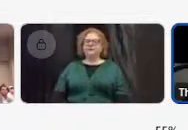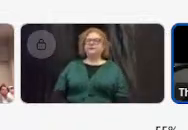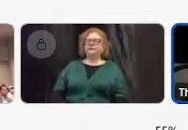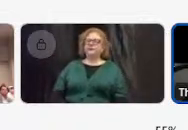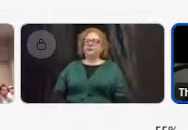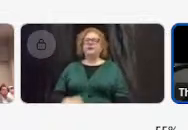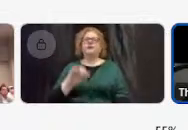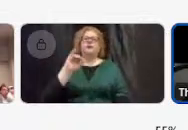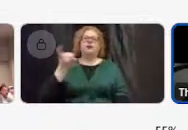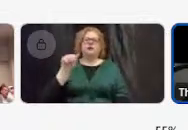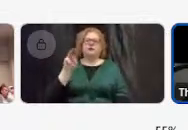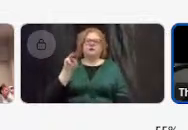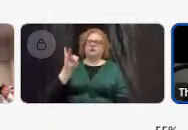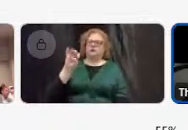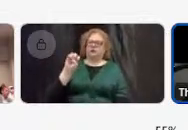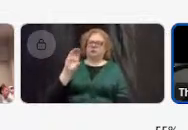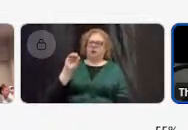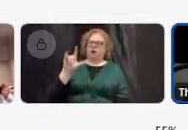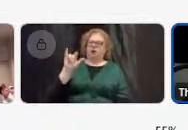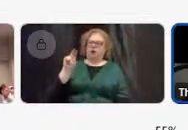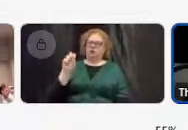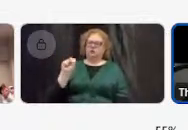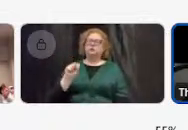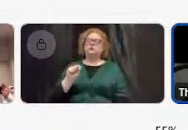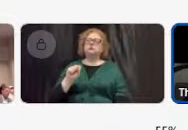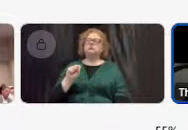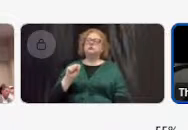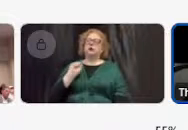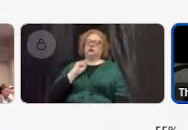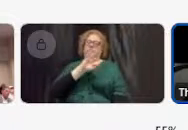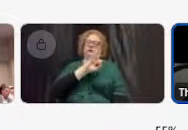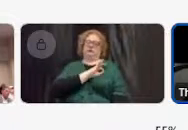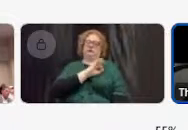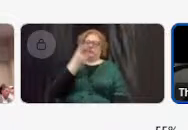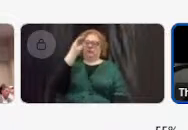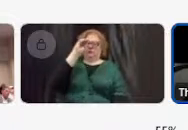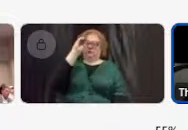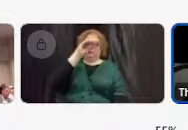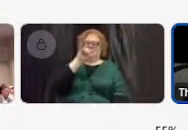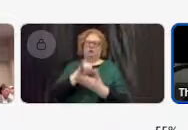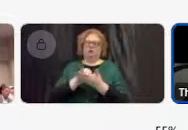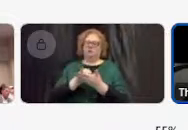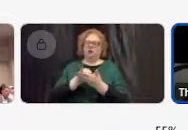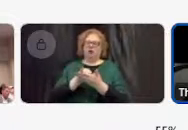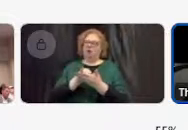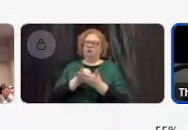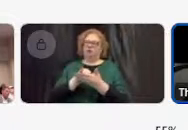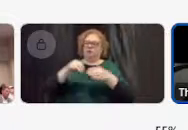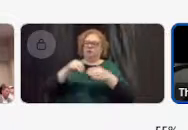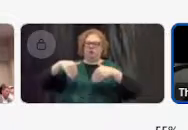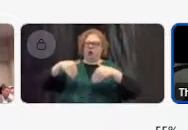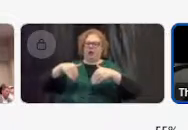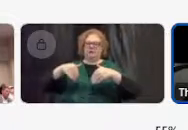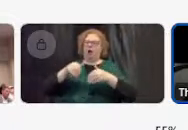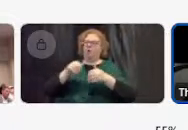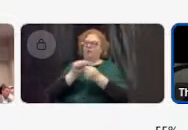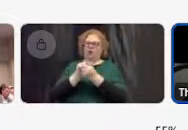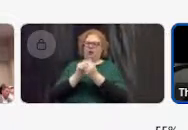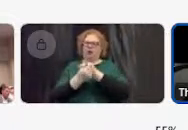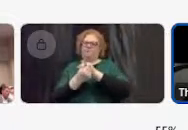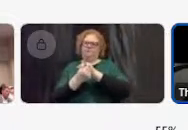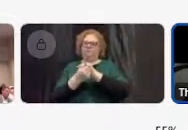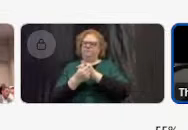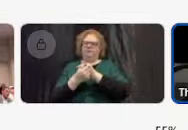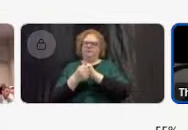In staff's opinion, there has not been an amendment to the master street plan on an alignment. That alignment